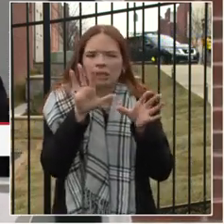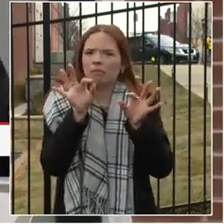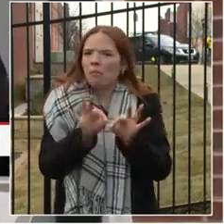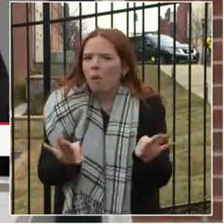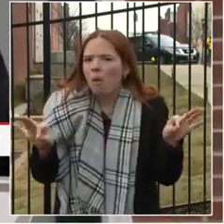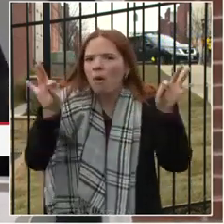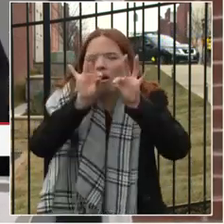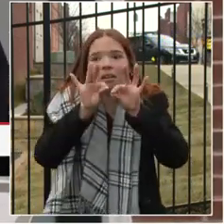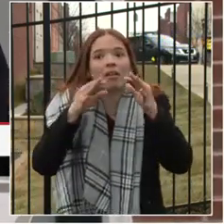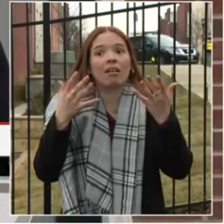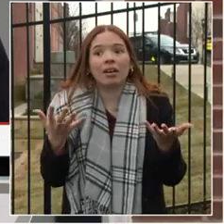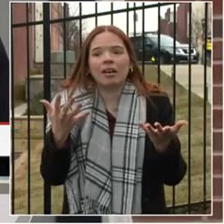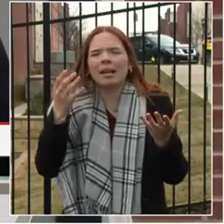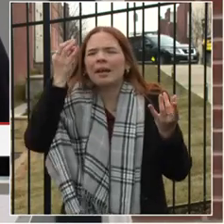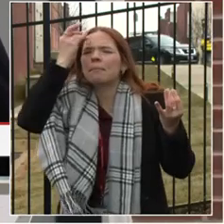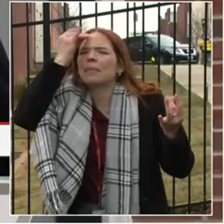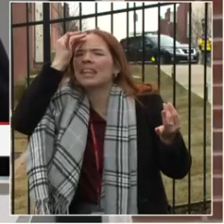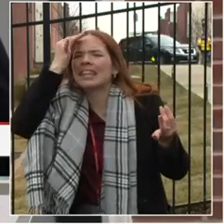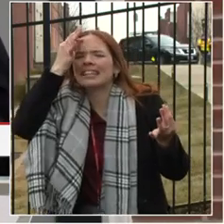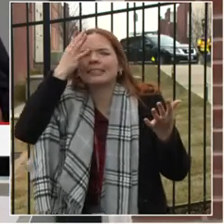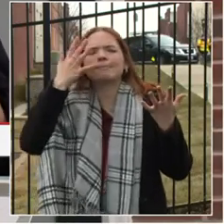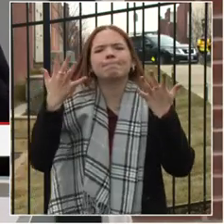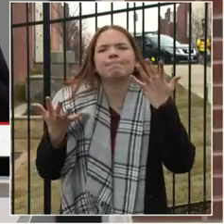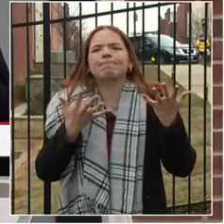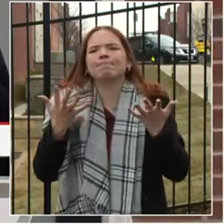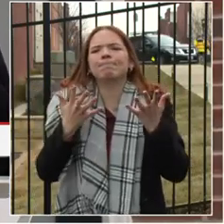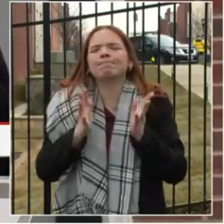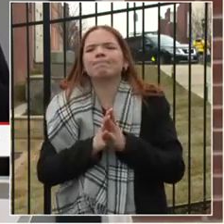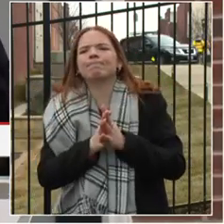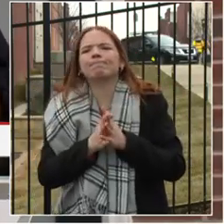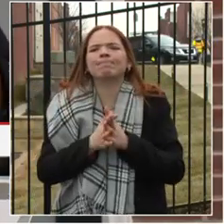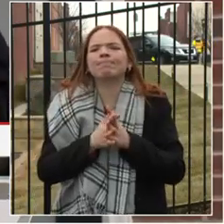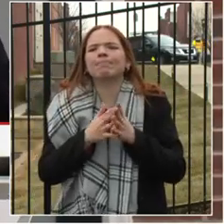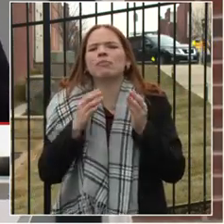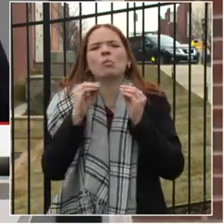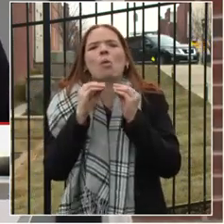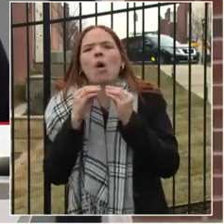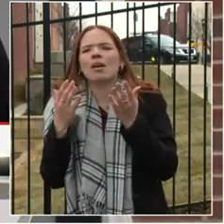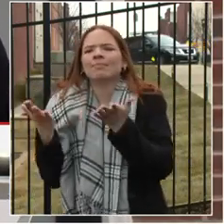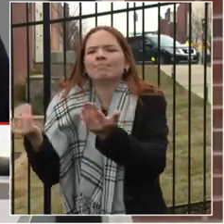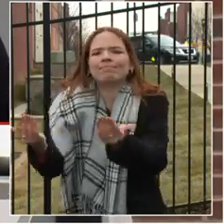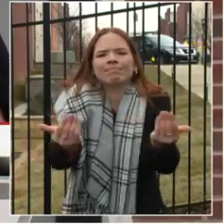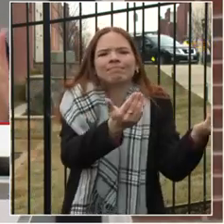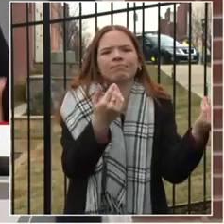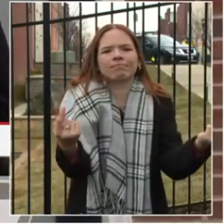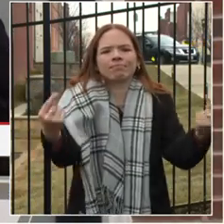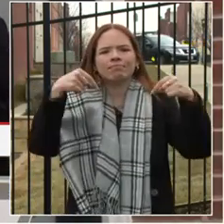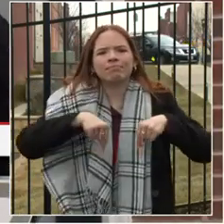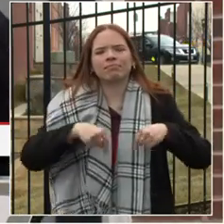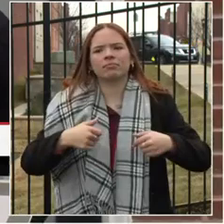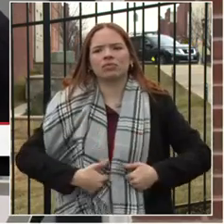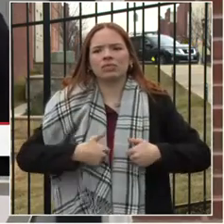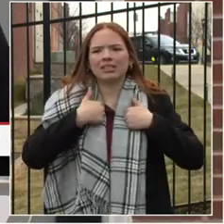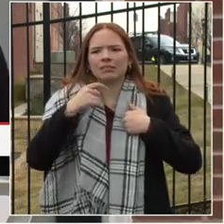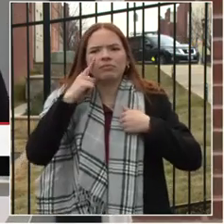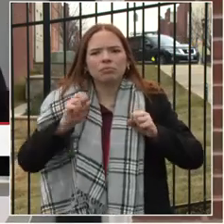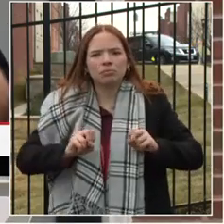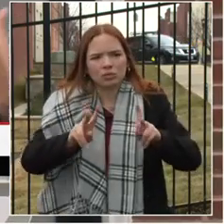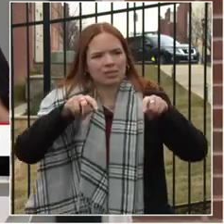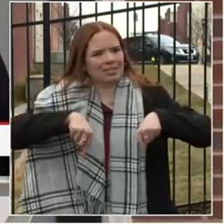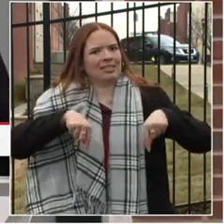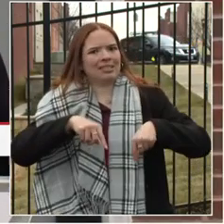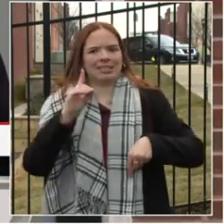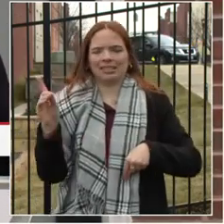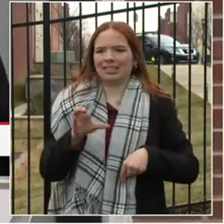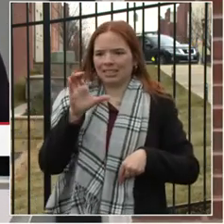about our goals of attracting and more DC residents and having opportunities for DC residents who are already